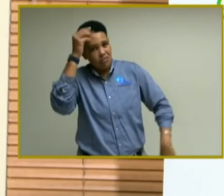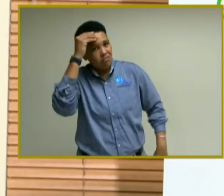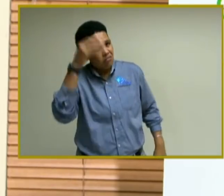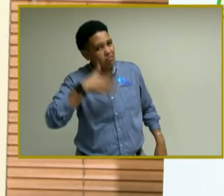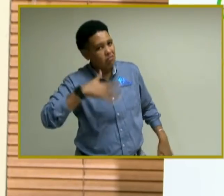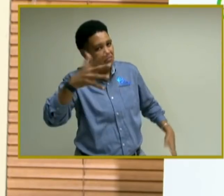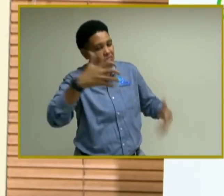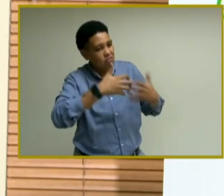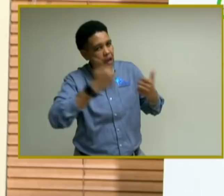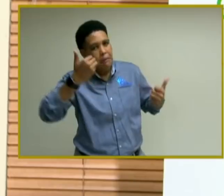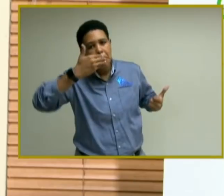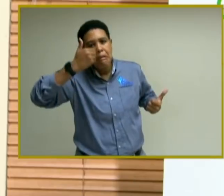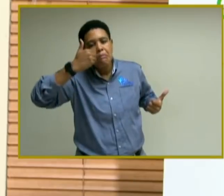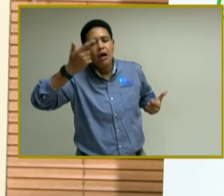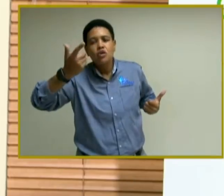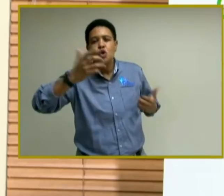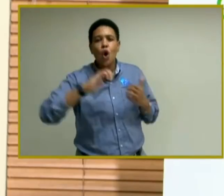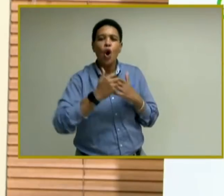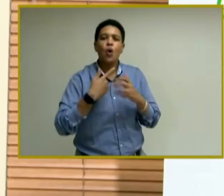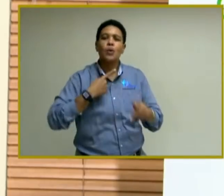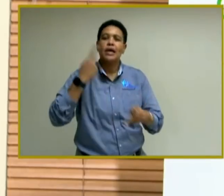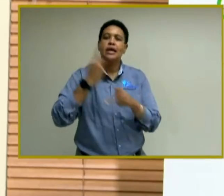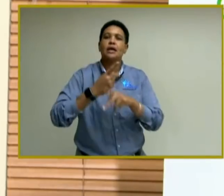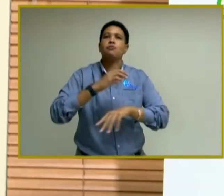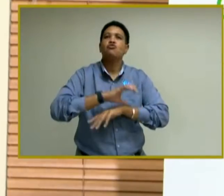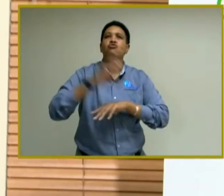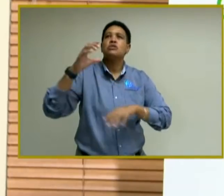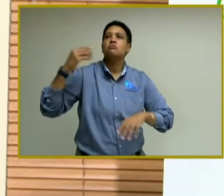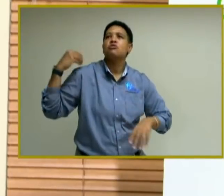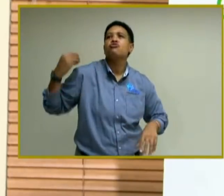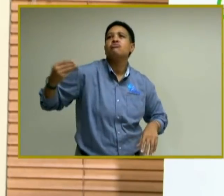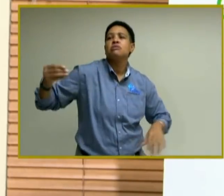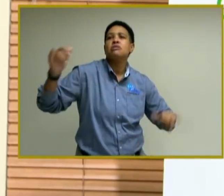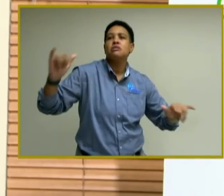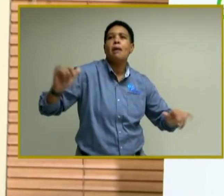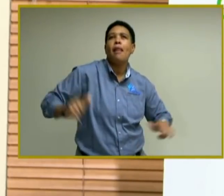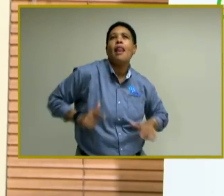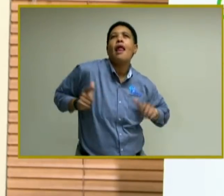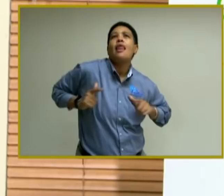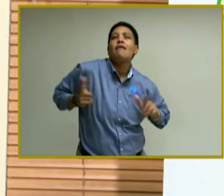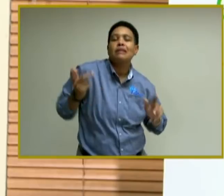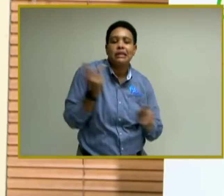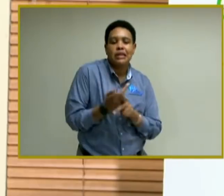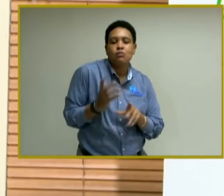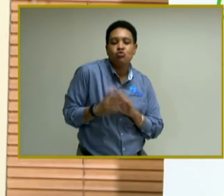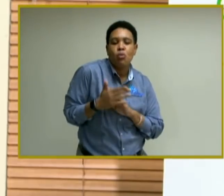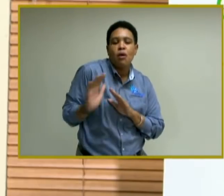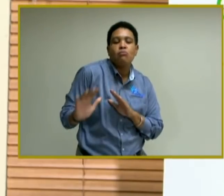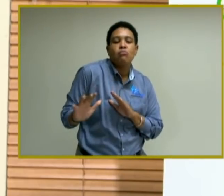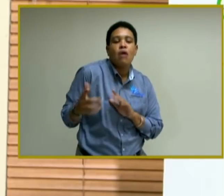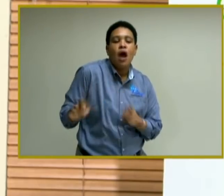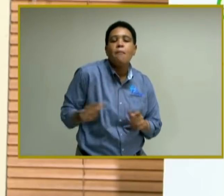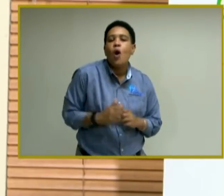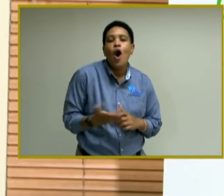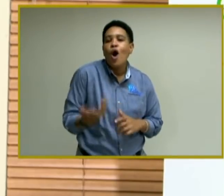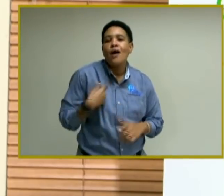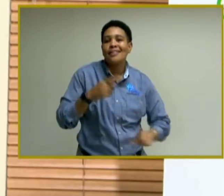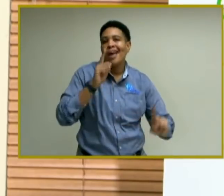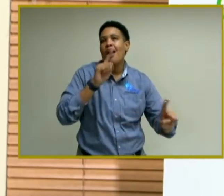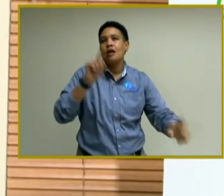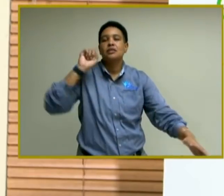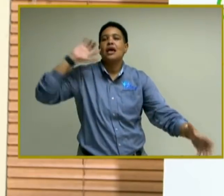do we keep the Christmas tradition alive? And the answer, I think, that